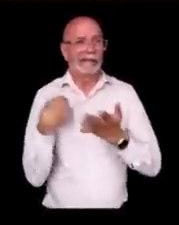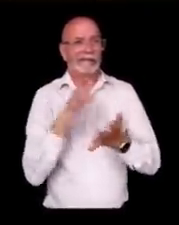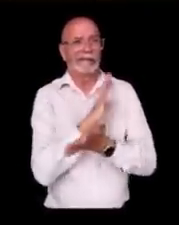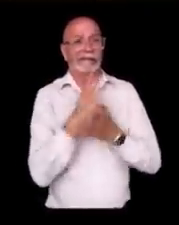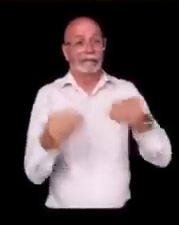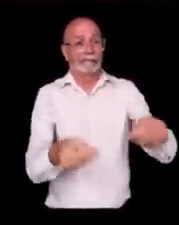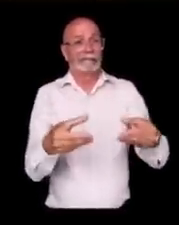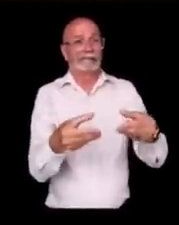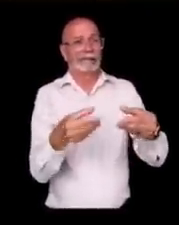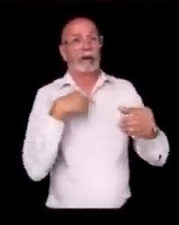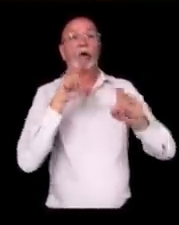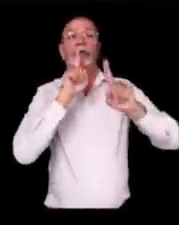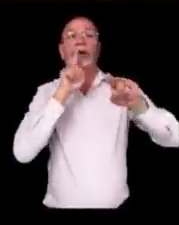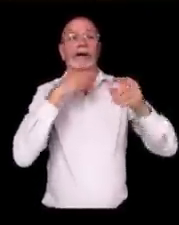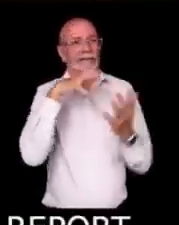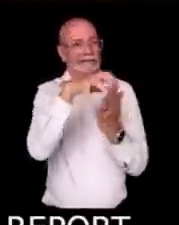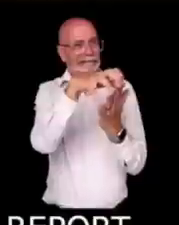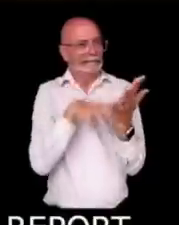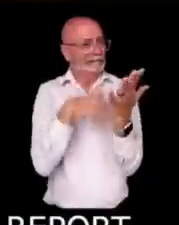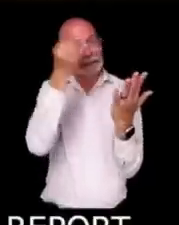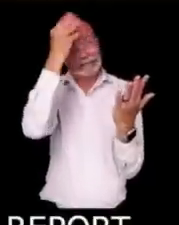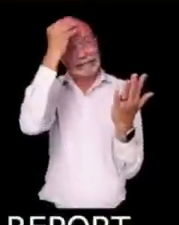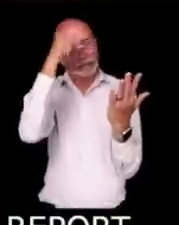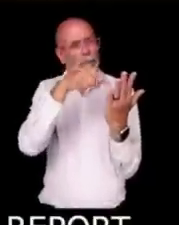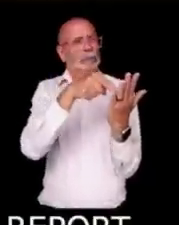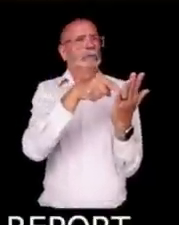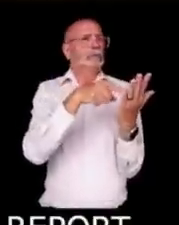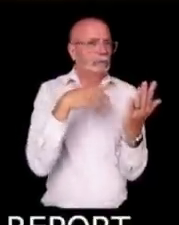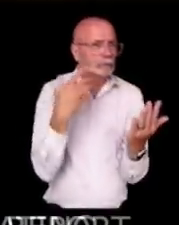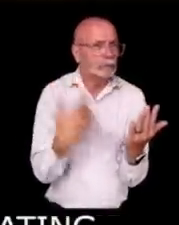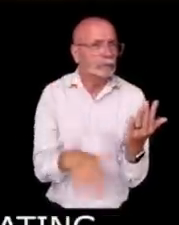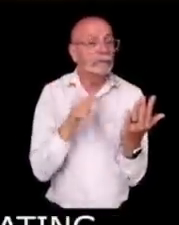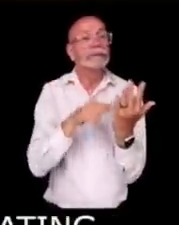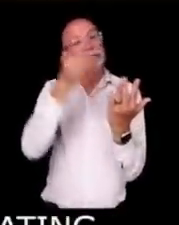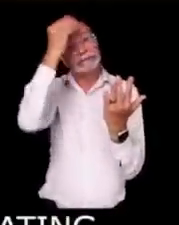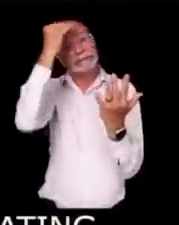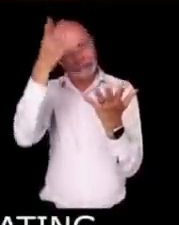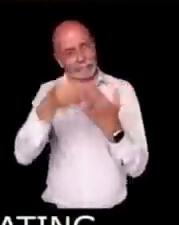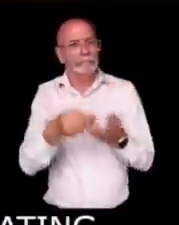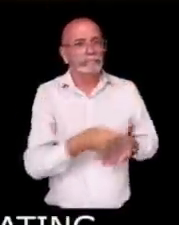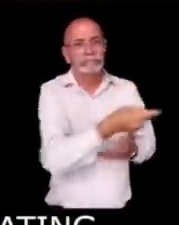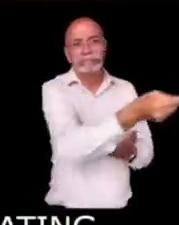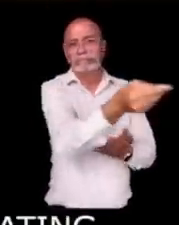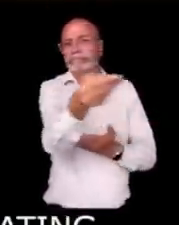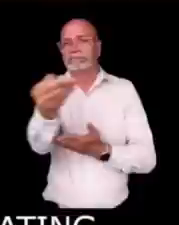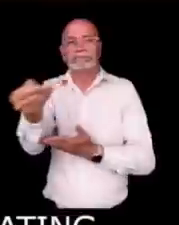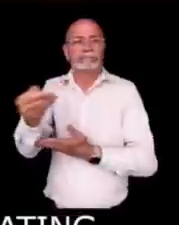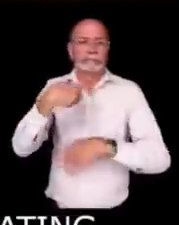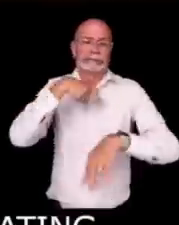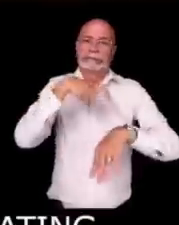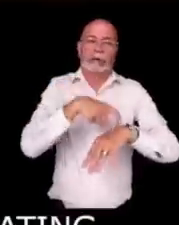of the data has been circulating around a lot of these communities for a long time. Many papers have been published on this